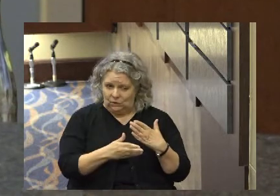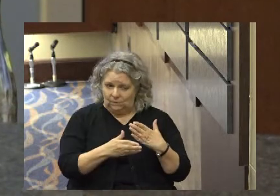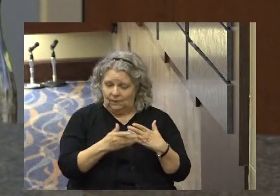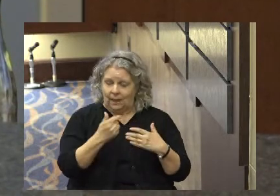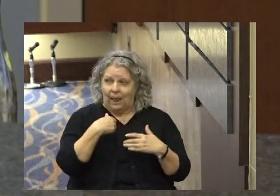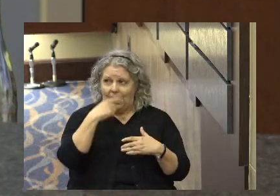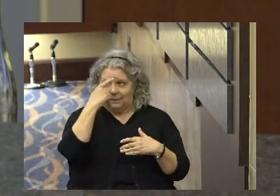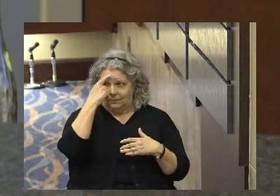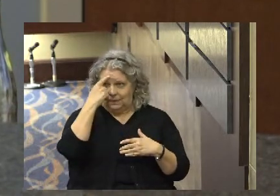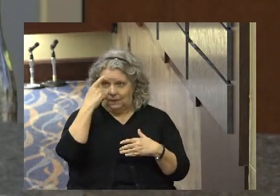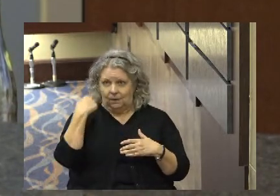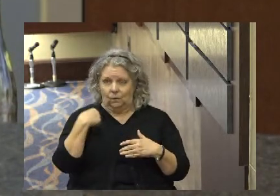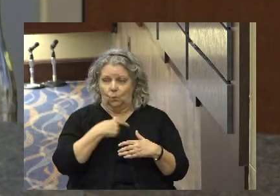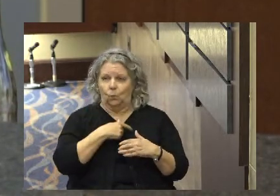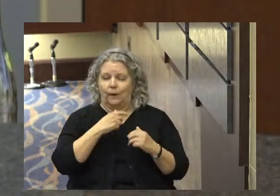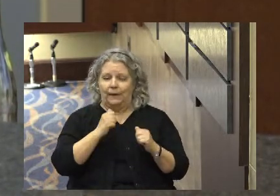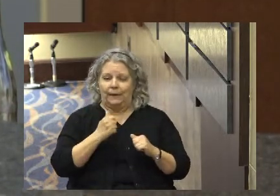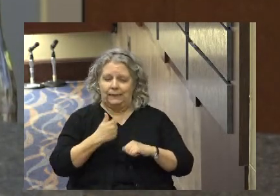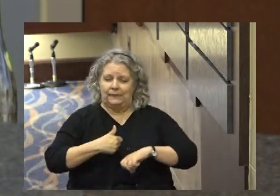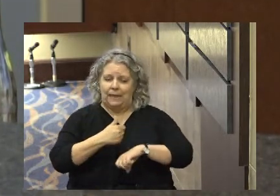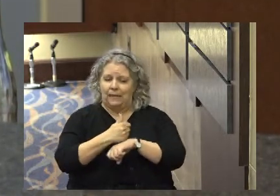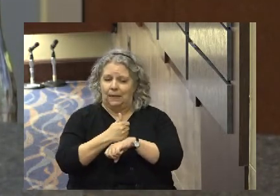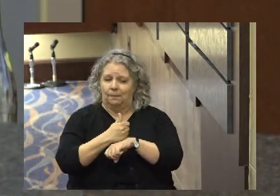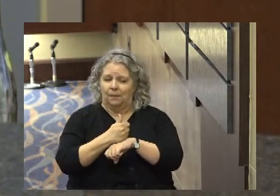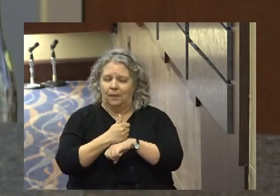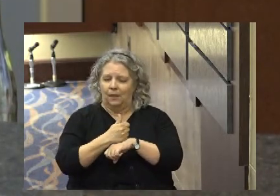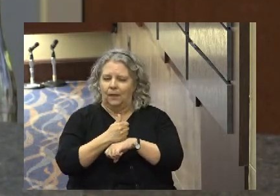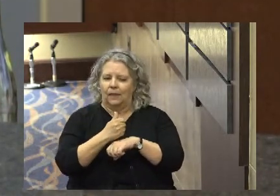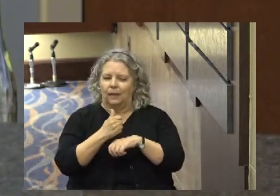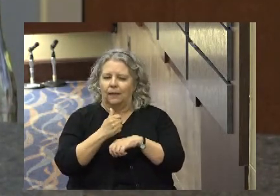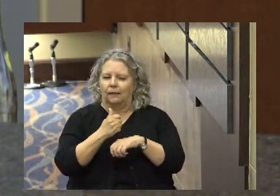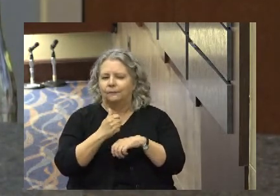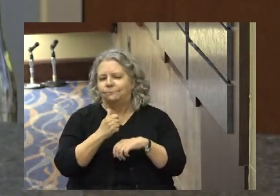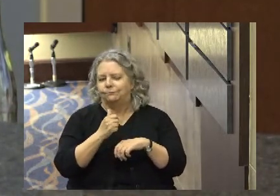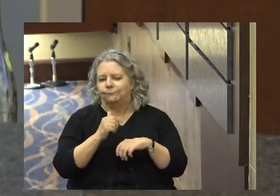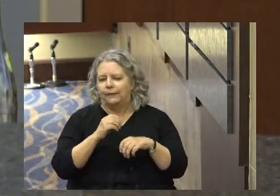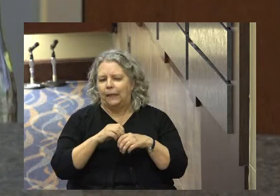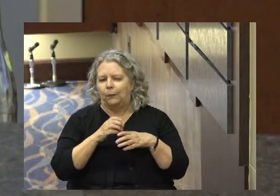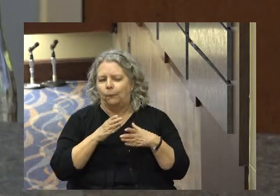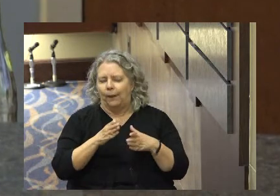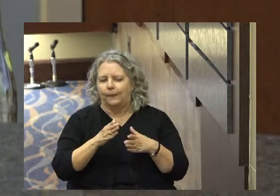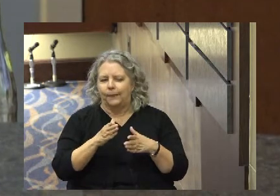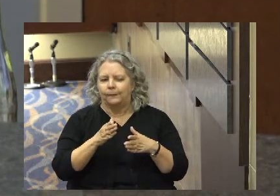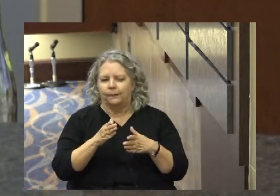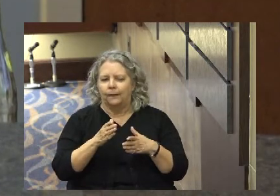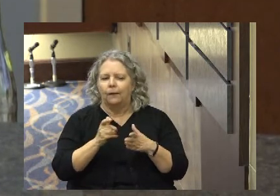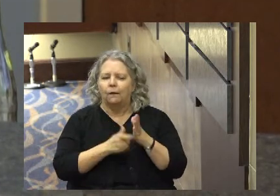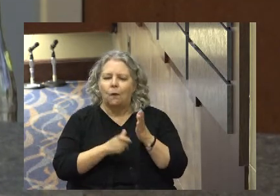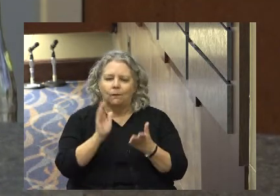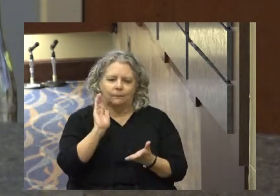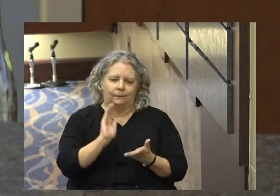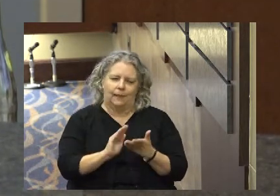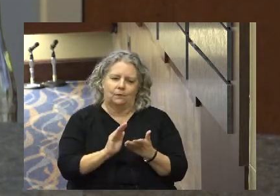be as difficult to maintain in the future, because it's not like you can undo a bridge. And so now that it's lit, it must remain lit. So let's find